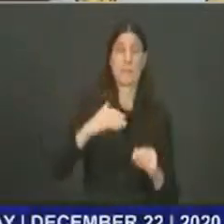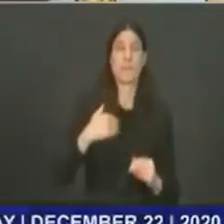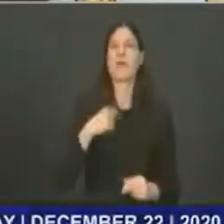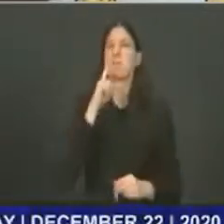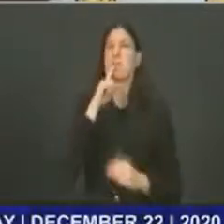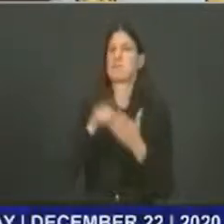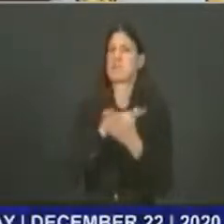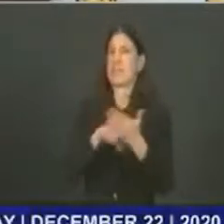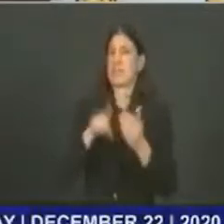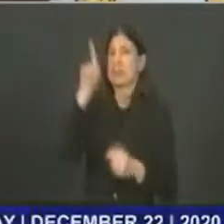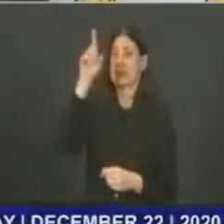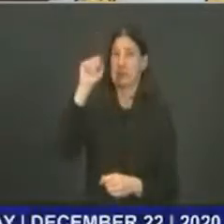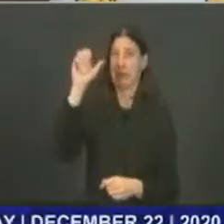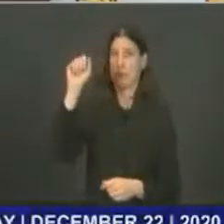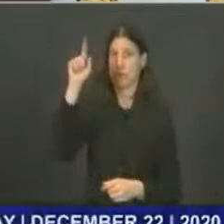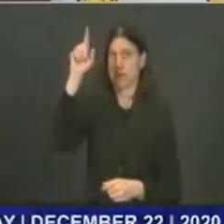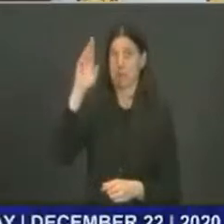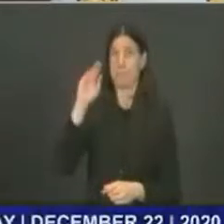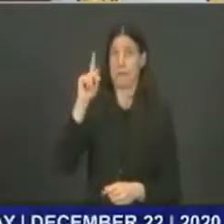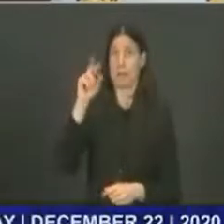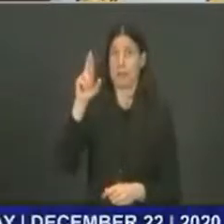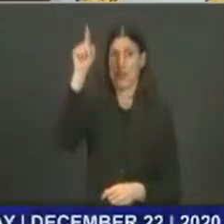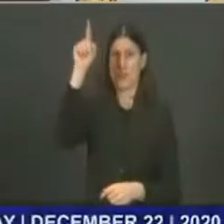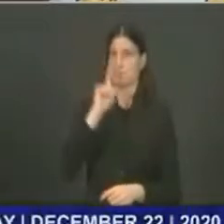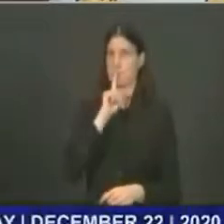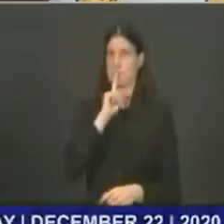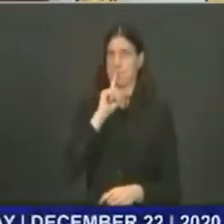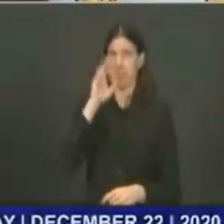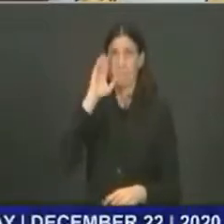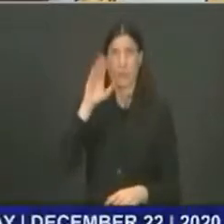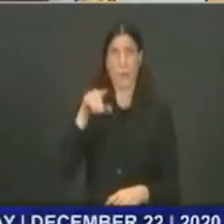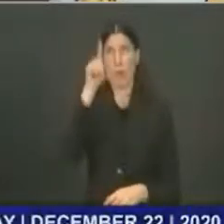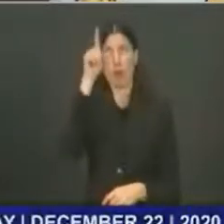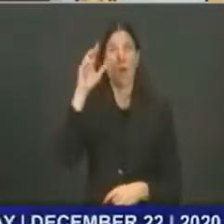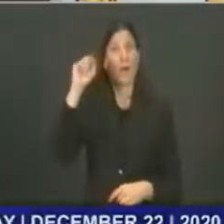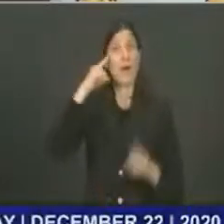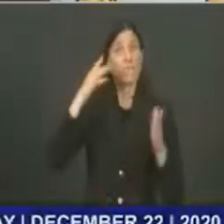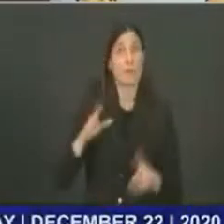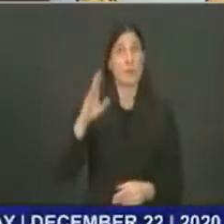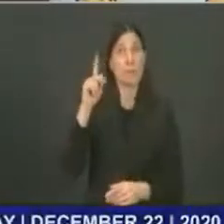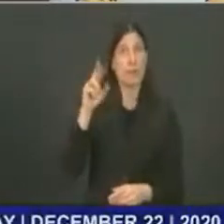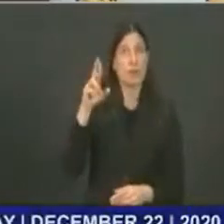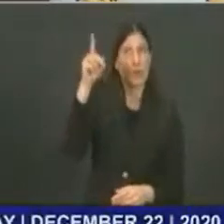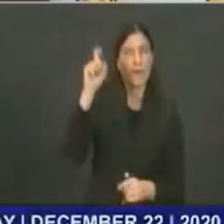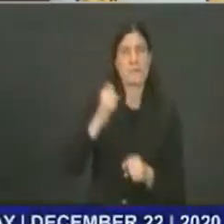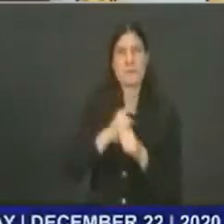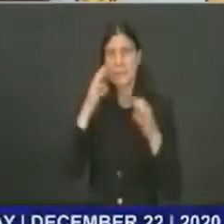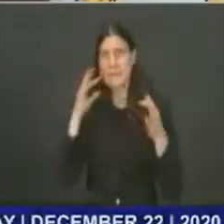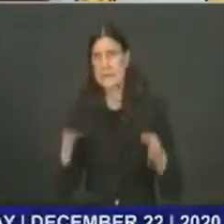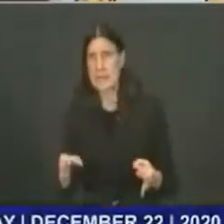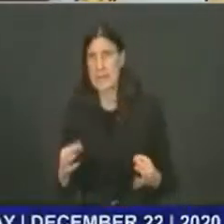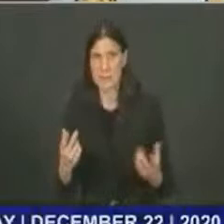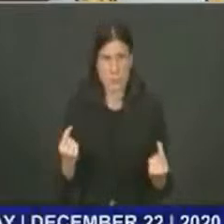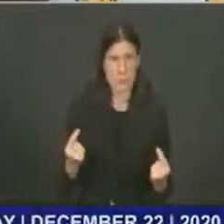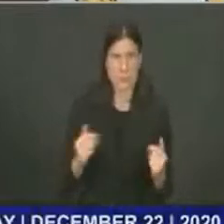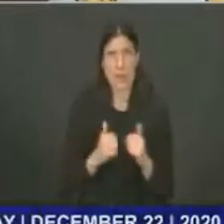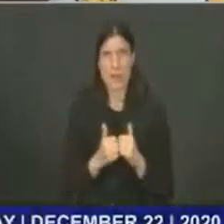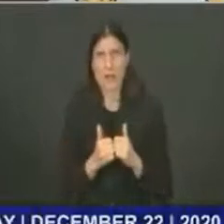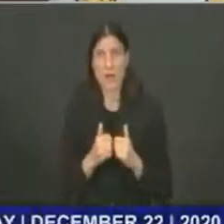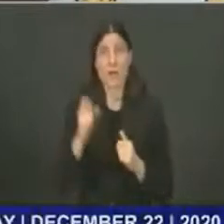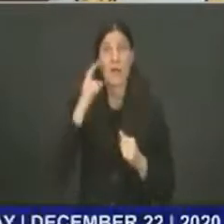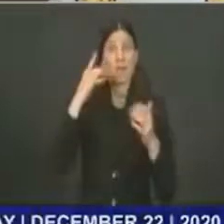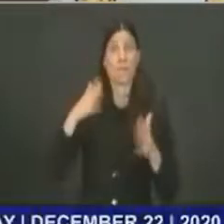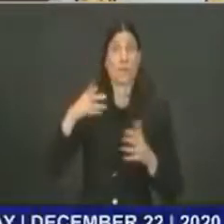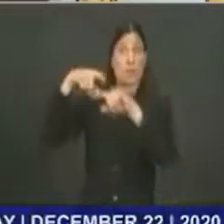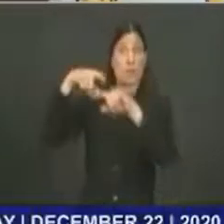state, and this is brutal to make these decisions. He chose to wait a little bit to hit the pause button. I bit the bullet and paused